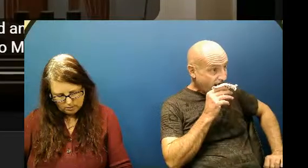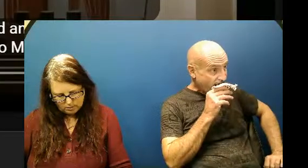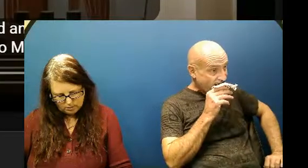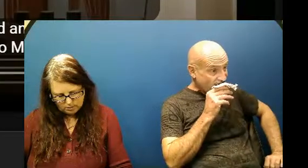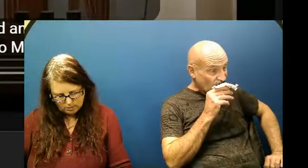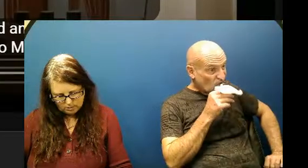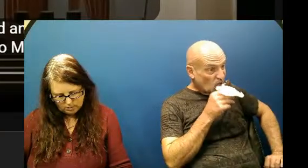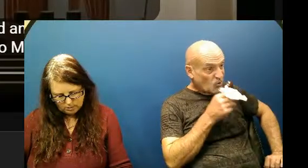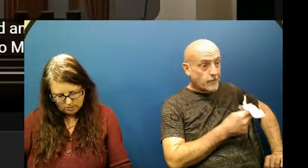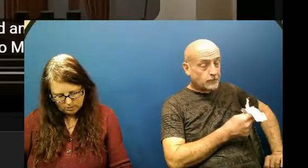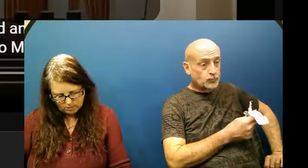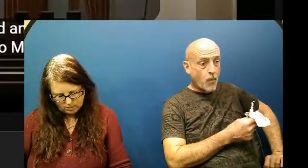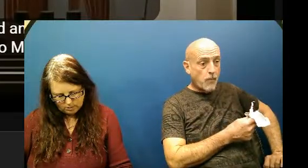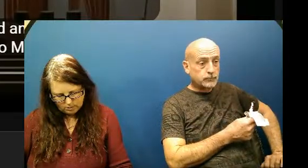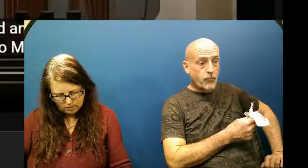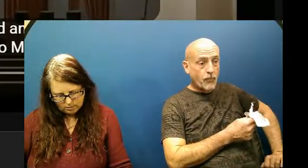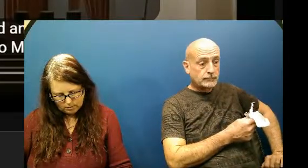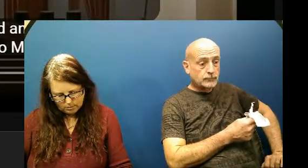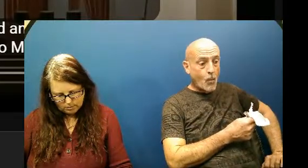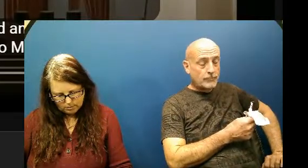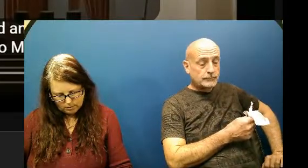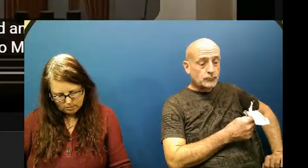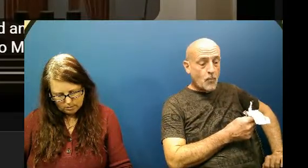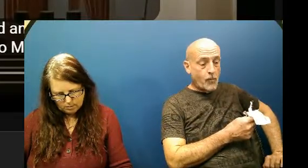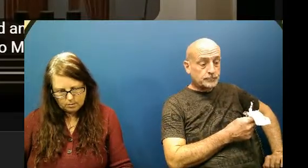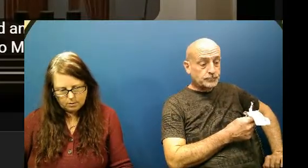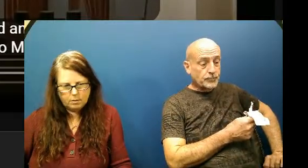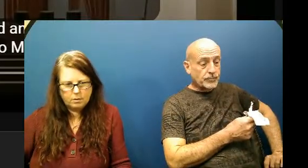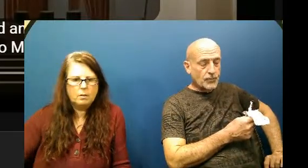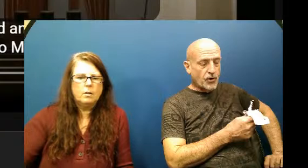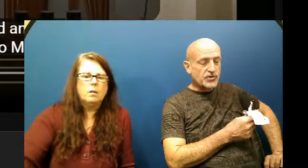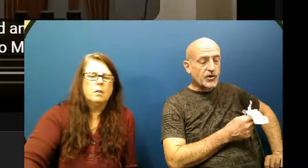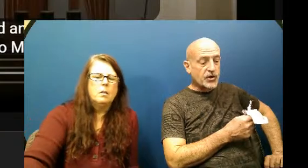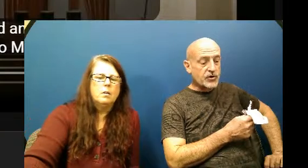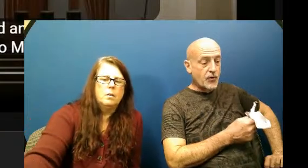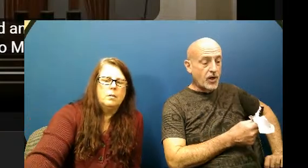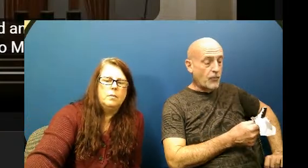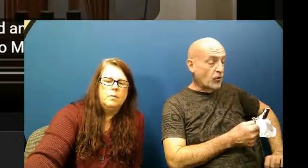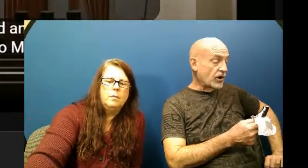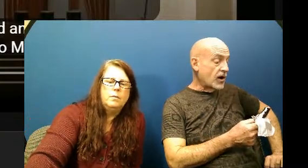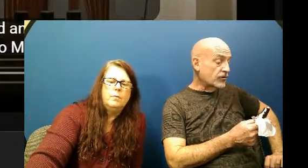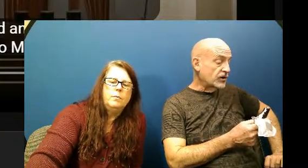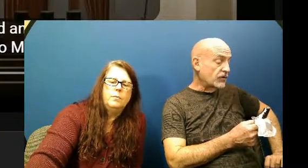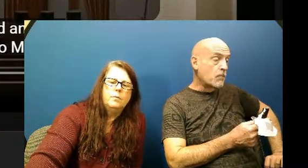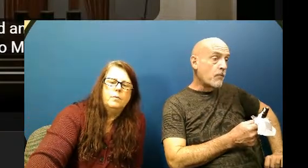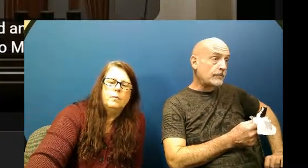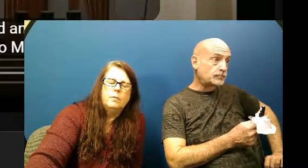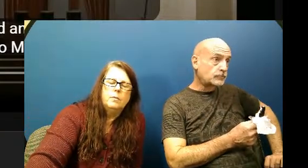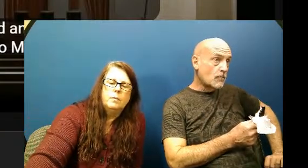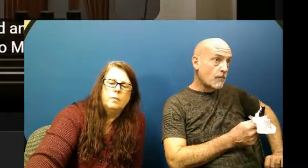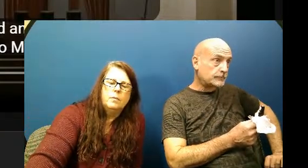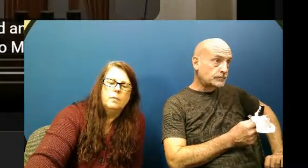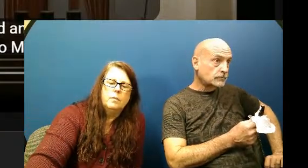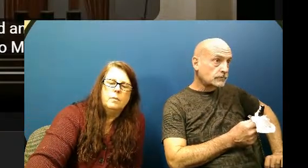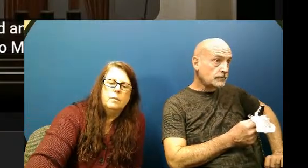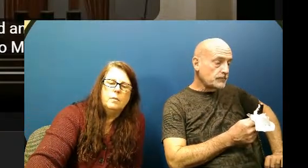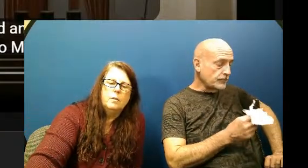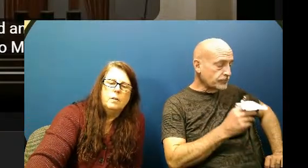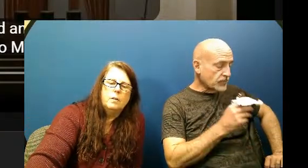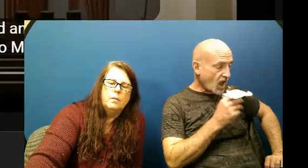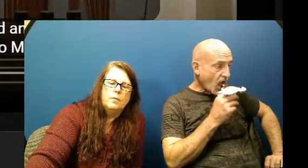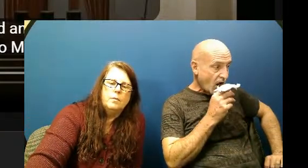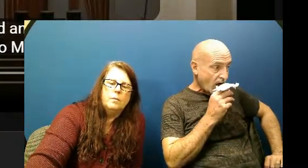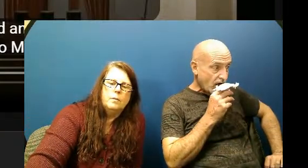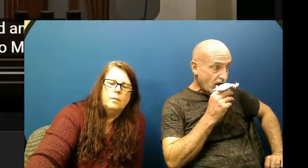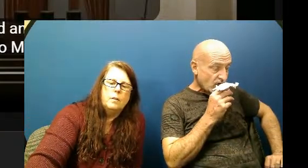Congress could act with the intent to interfere with the content manipulation that a